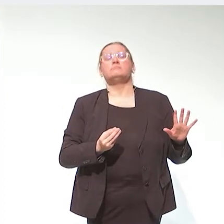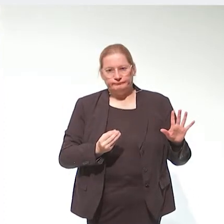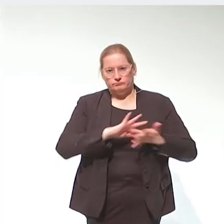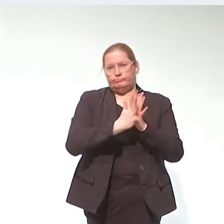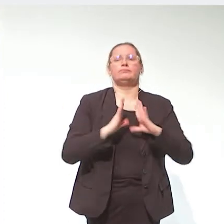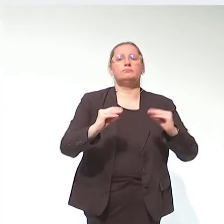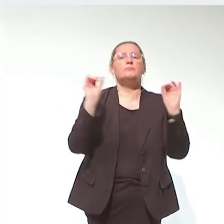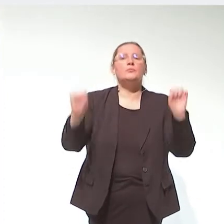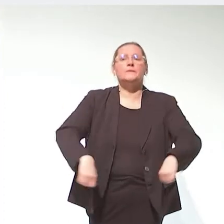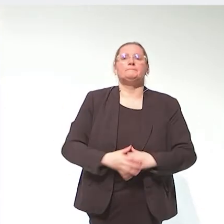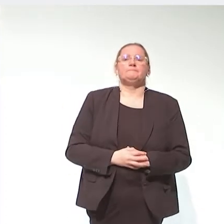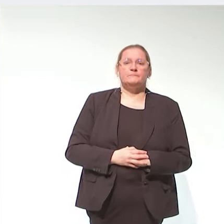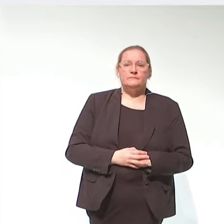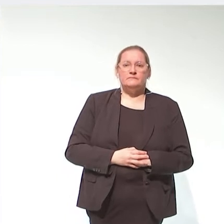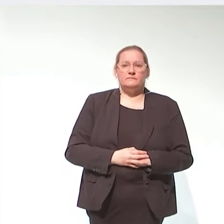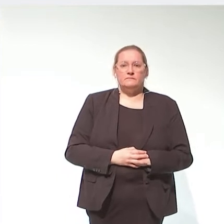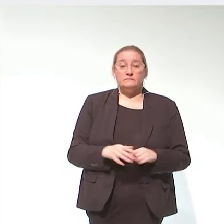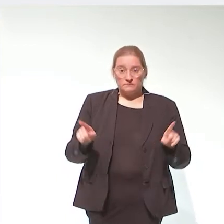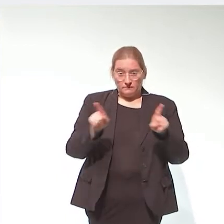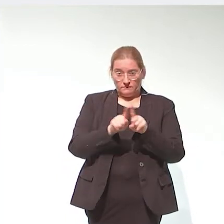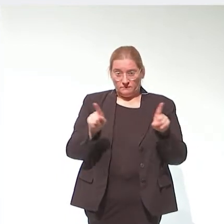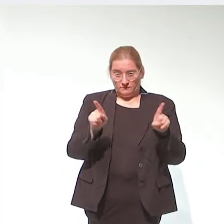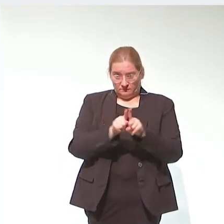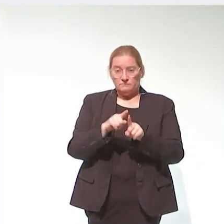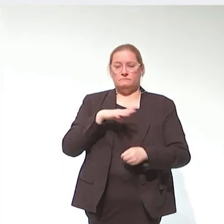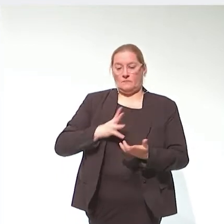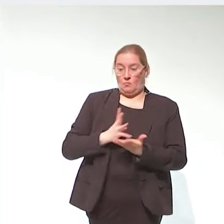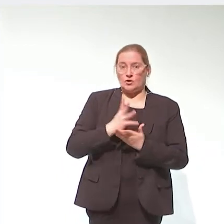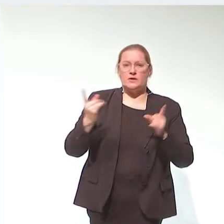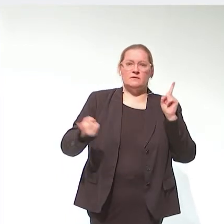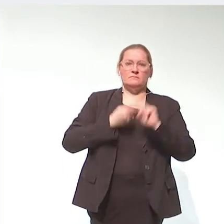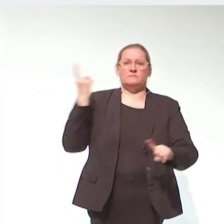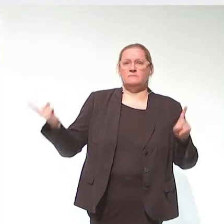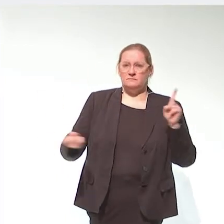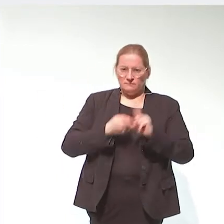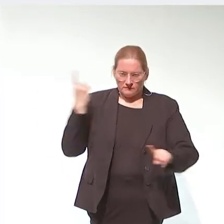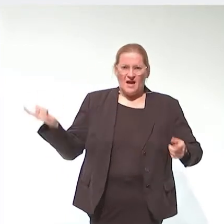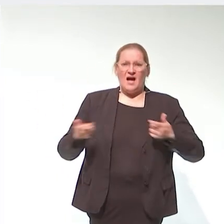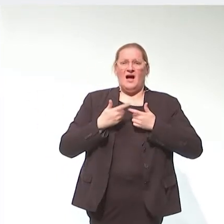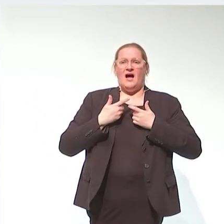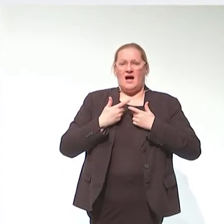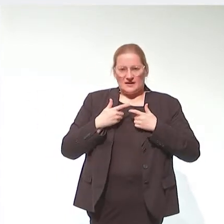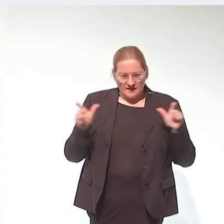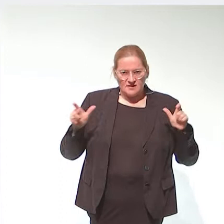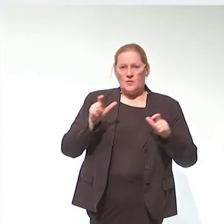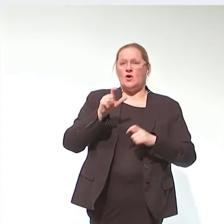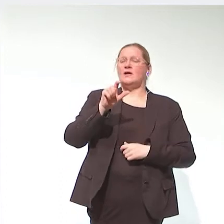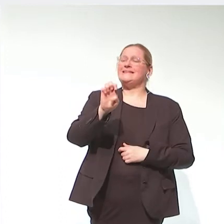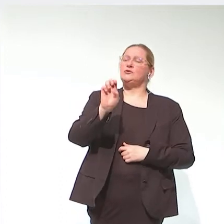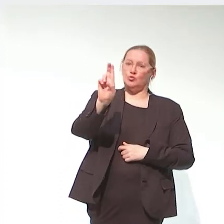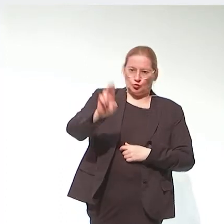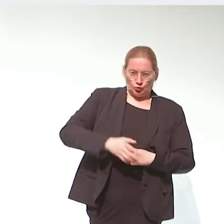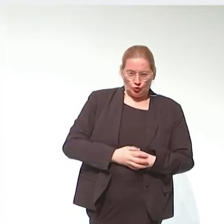of you are expecting a lot, and you are right to expect a lot. It will be so-called resource center.